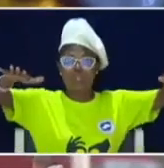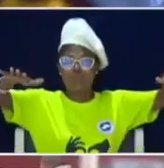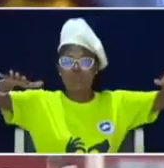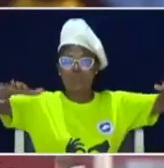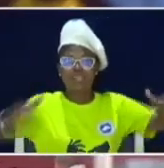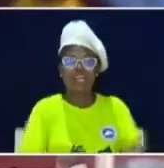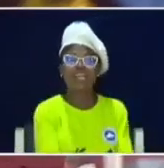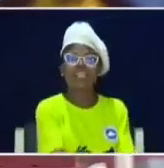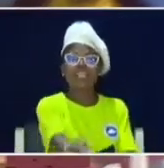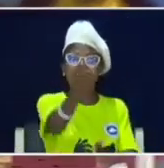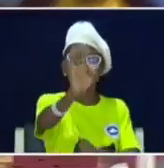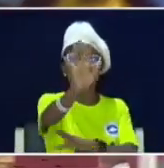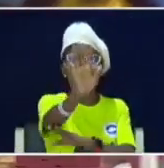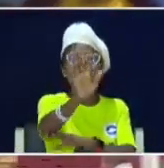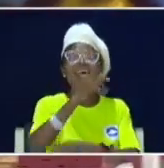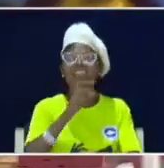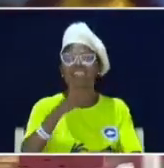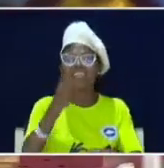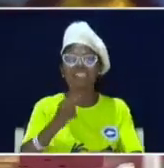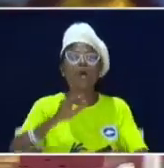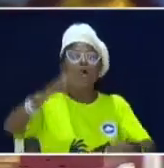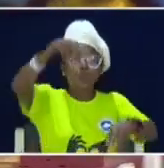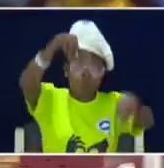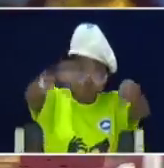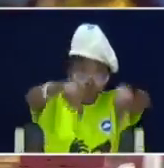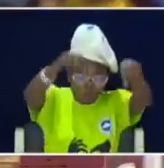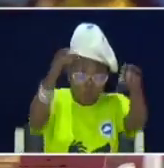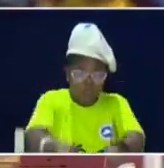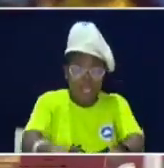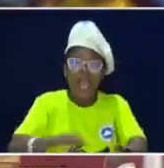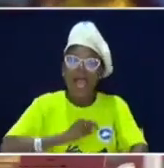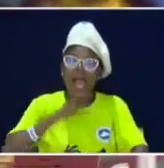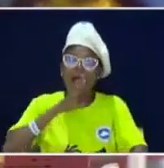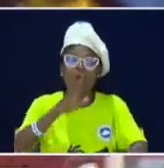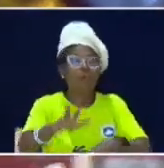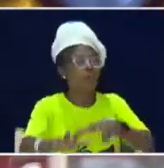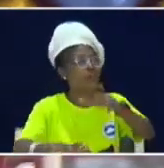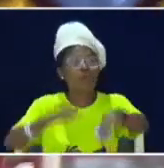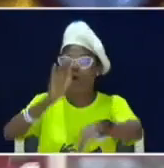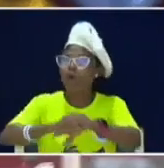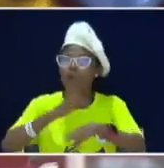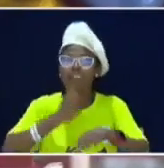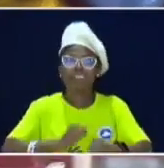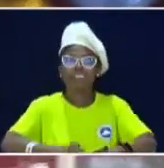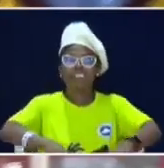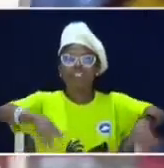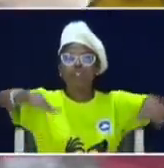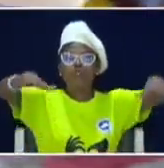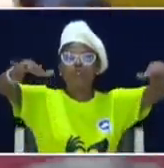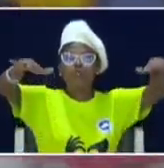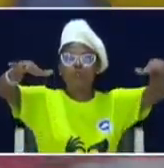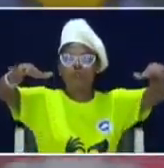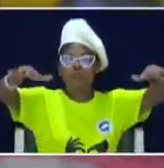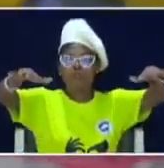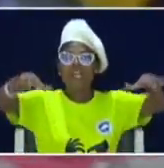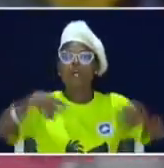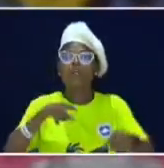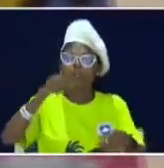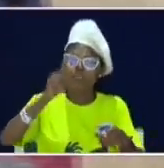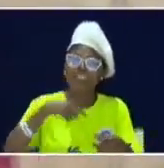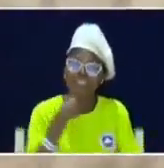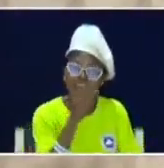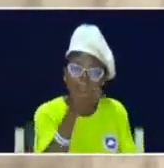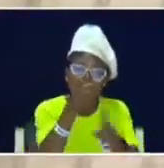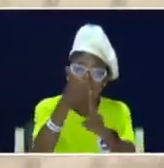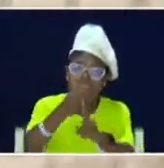Lift up your hands and say, tonight I will step on the eagle's wings by force. I am not hearing you. If I hear you, I'll say to you, say tonight I will get